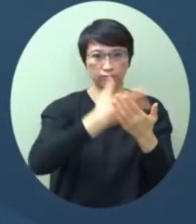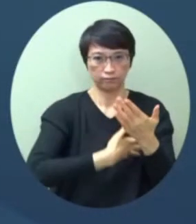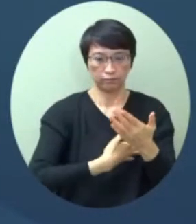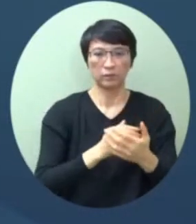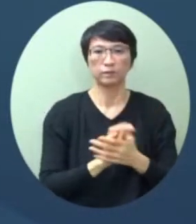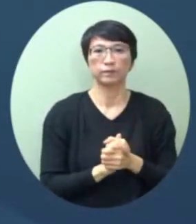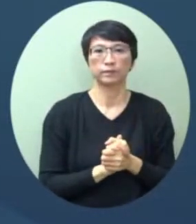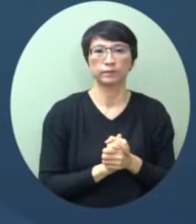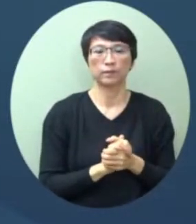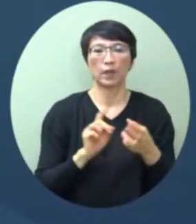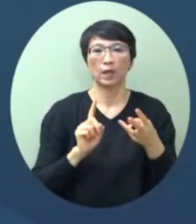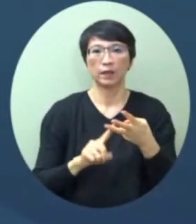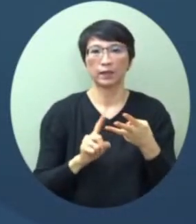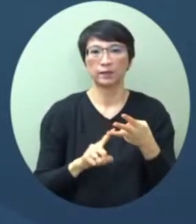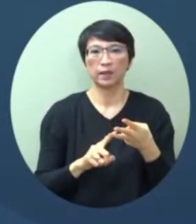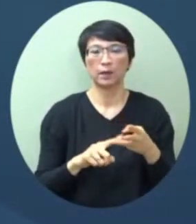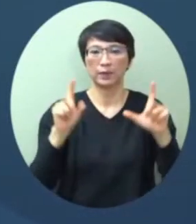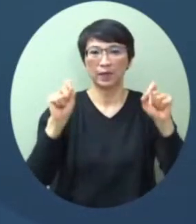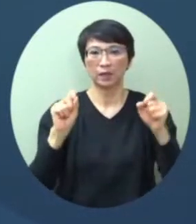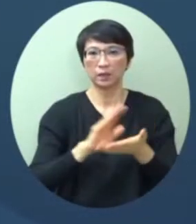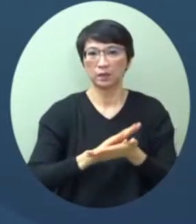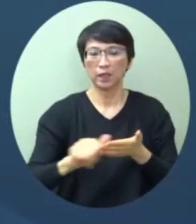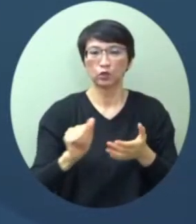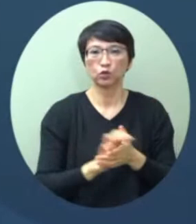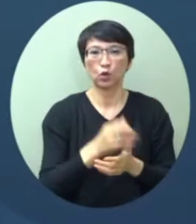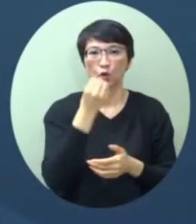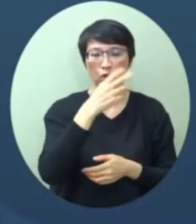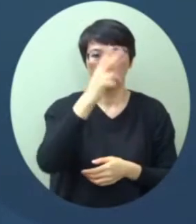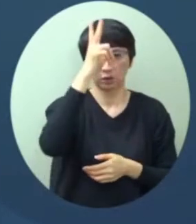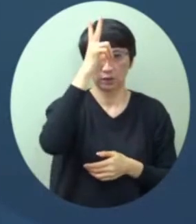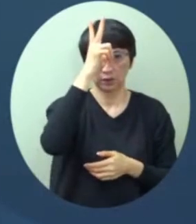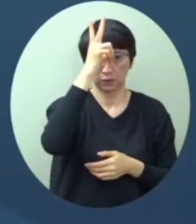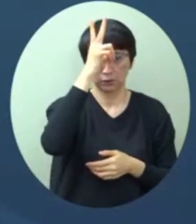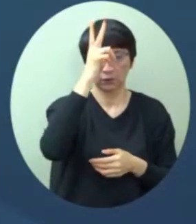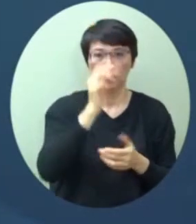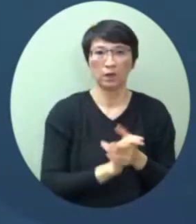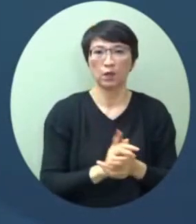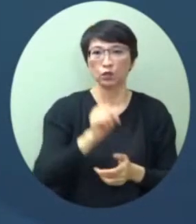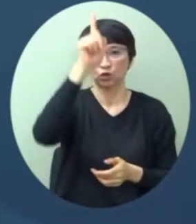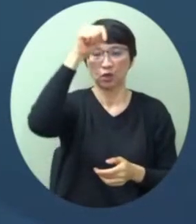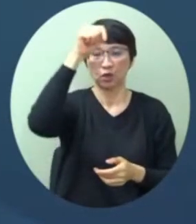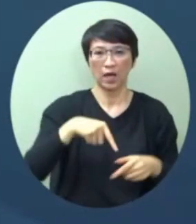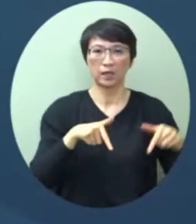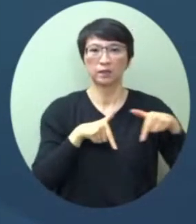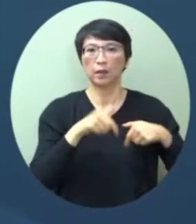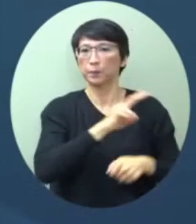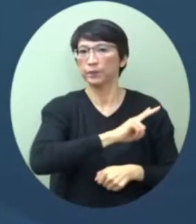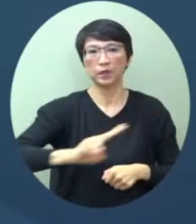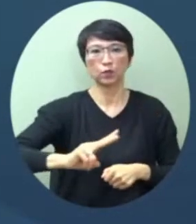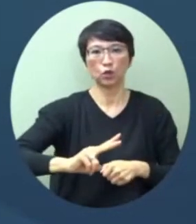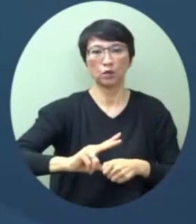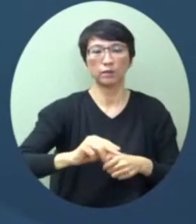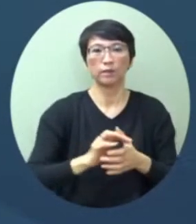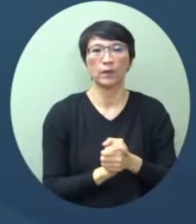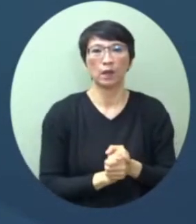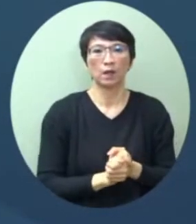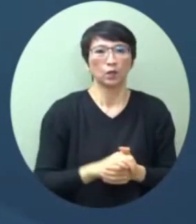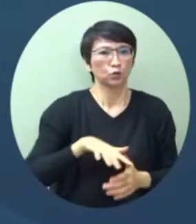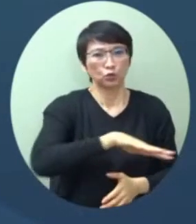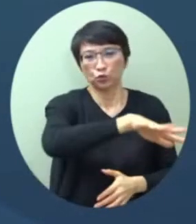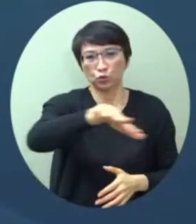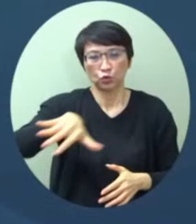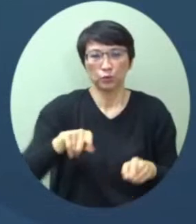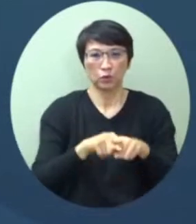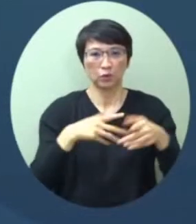to be admitted at home, the hospital authority has also stepped up support for them. The third point of clarification is